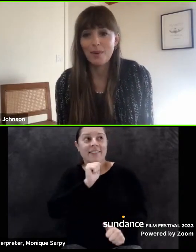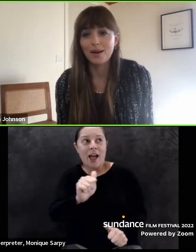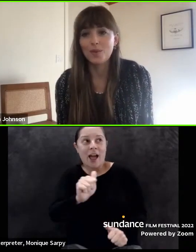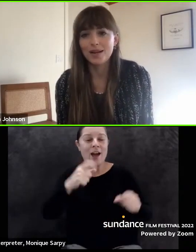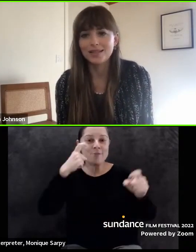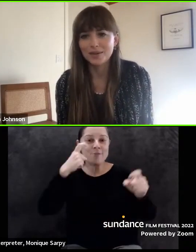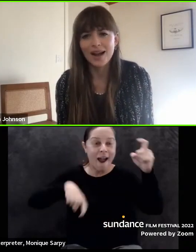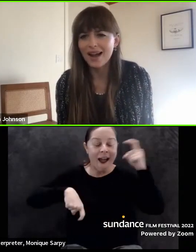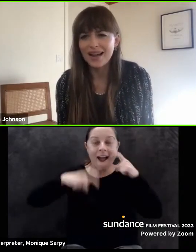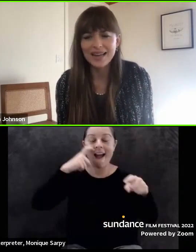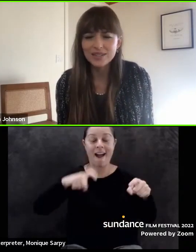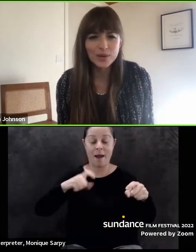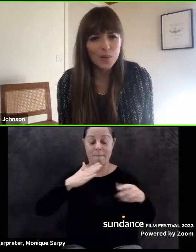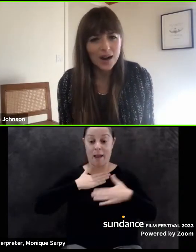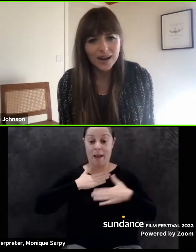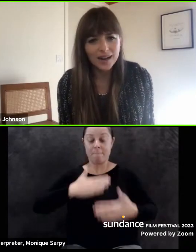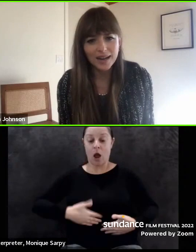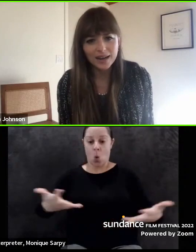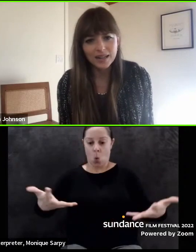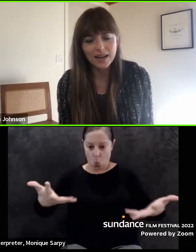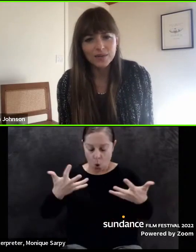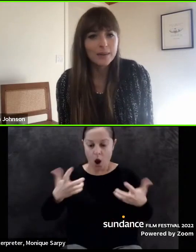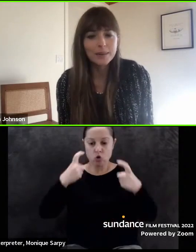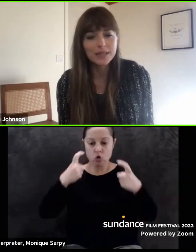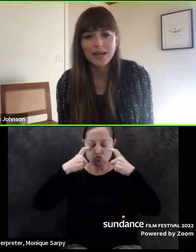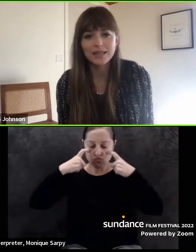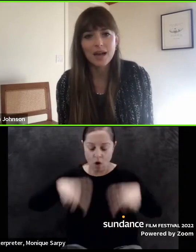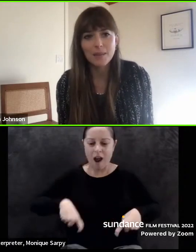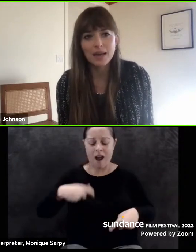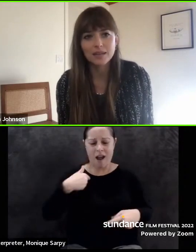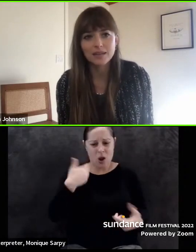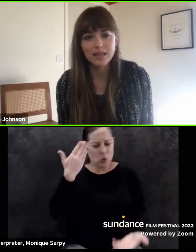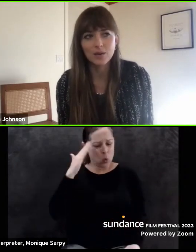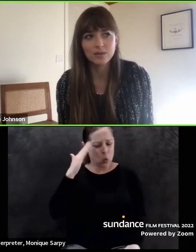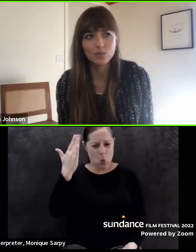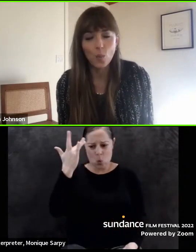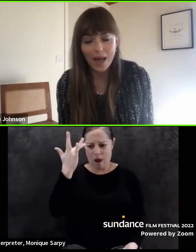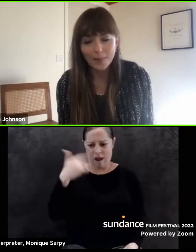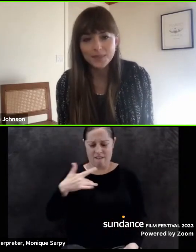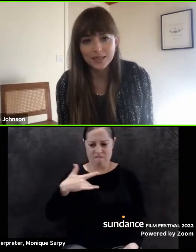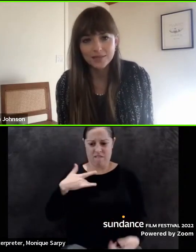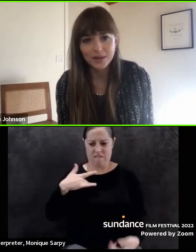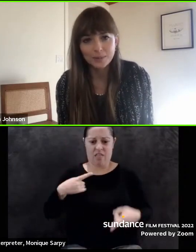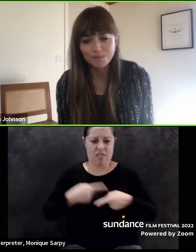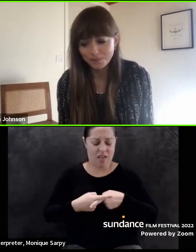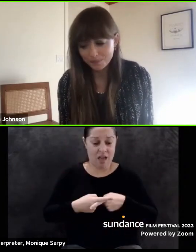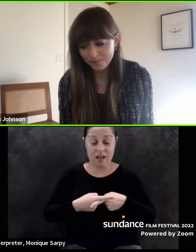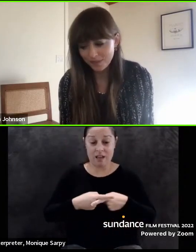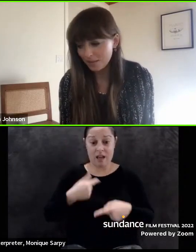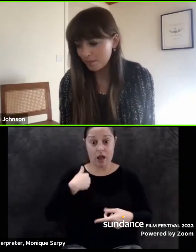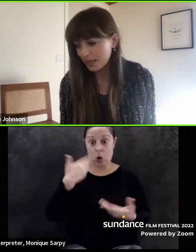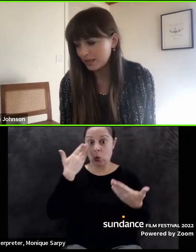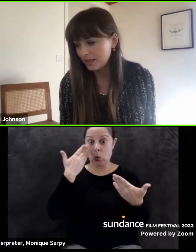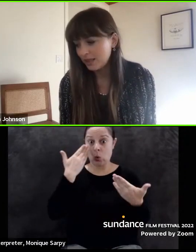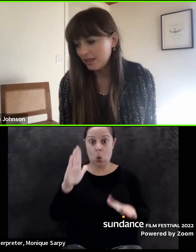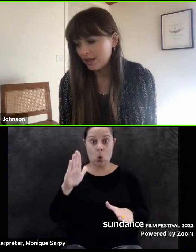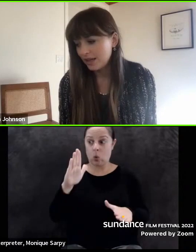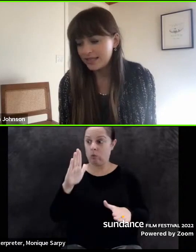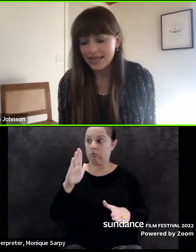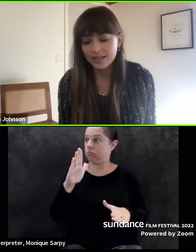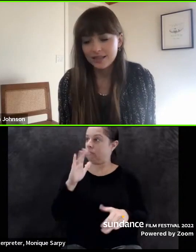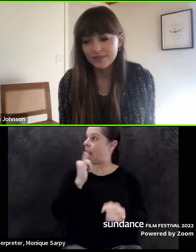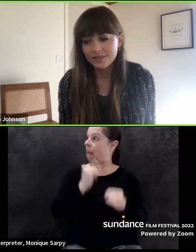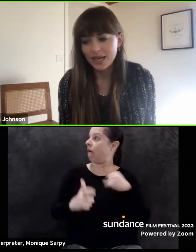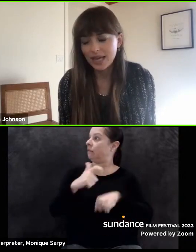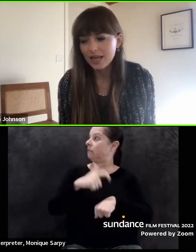as my body wanted to cry. And I don't know why. And I don't remember the last time I like wept in a film, but